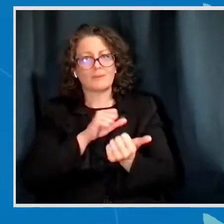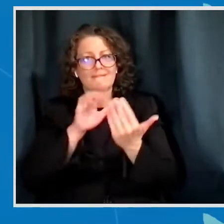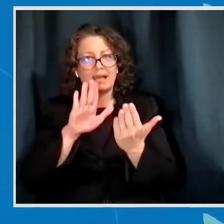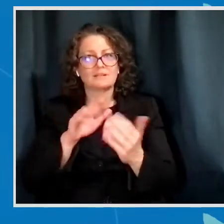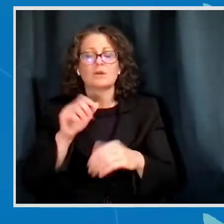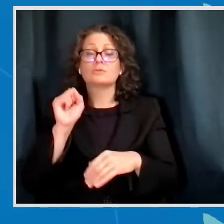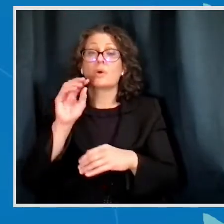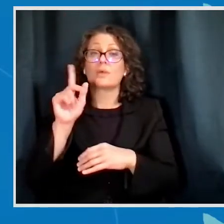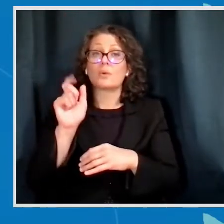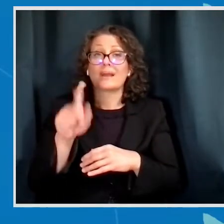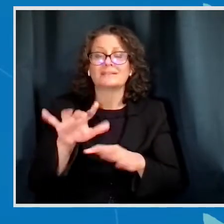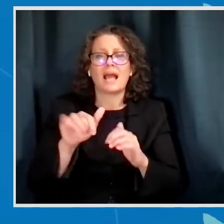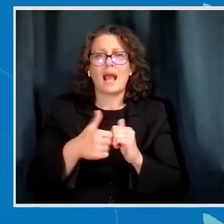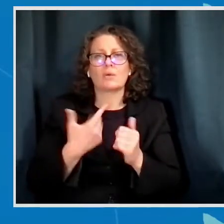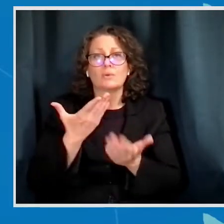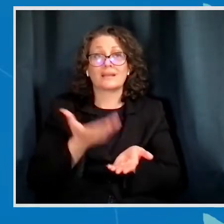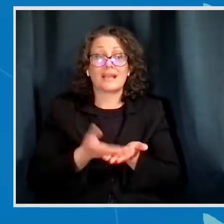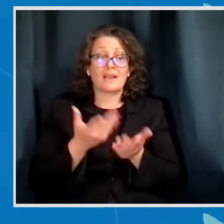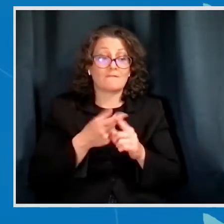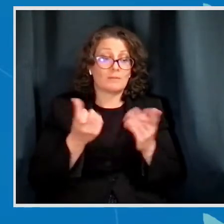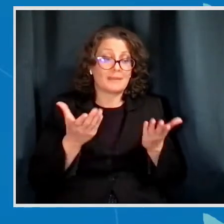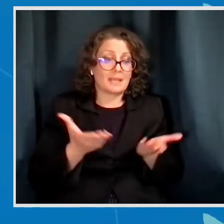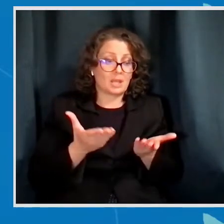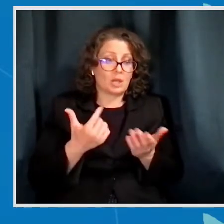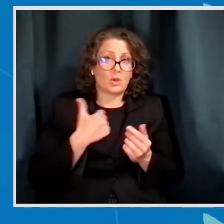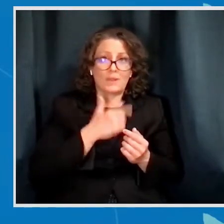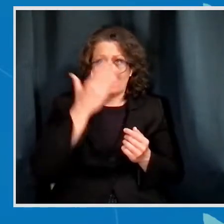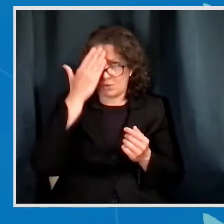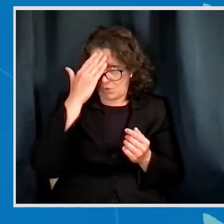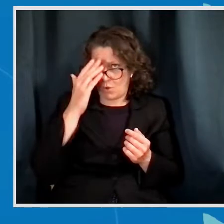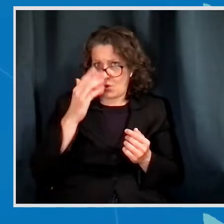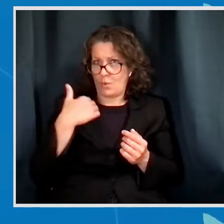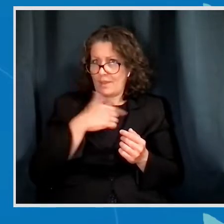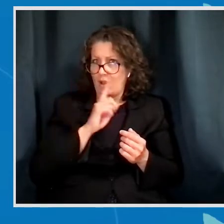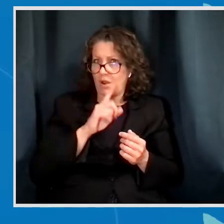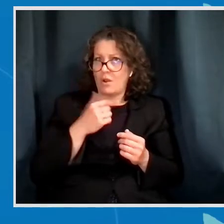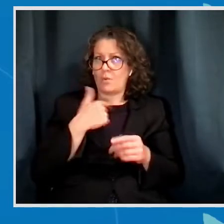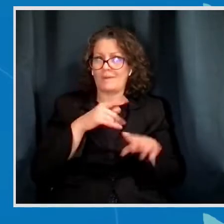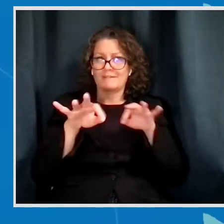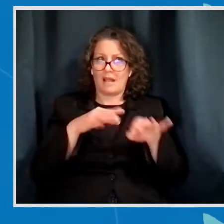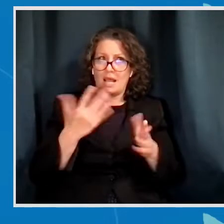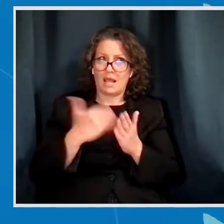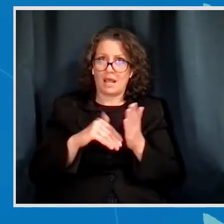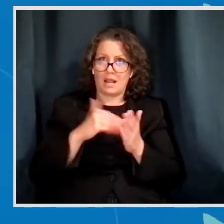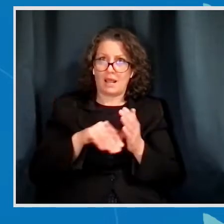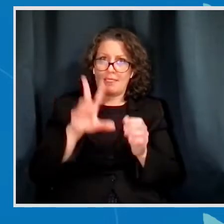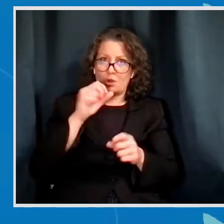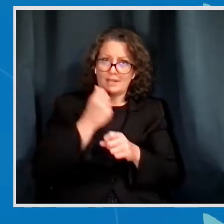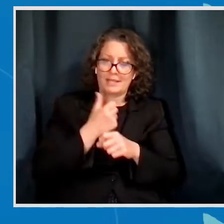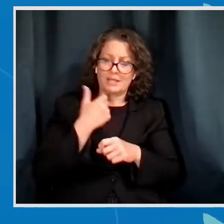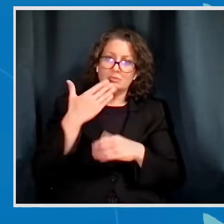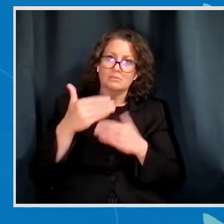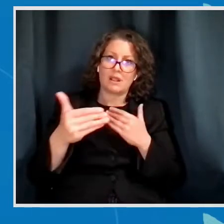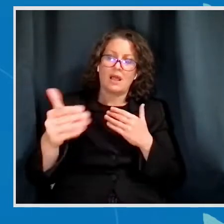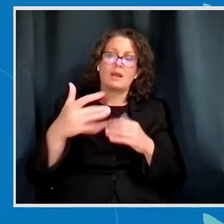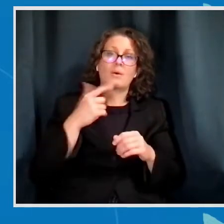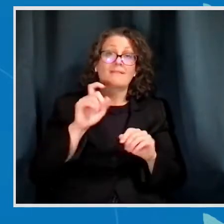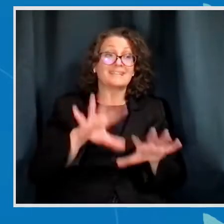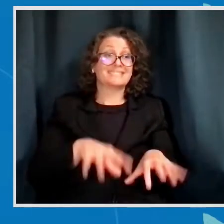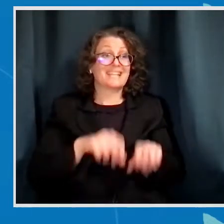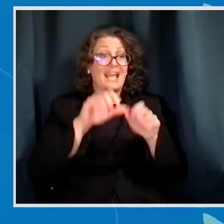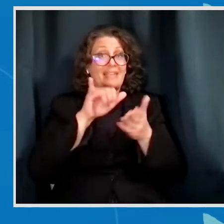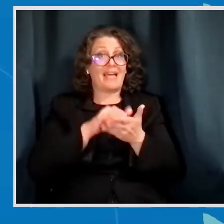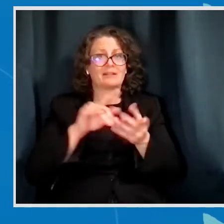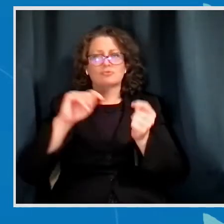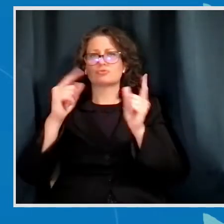get from here, where we know we are, we've defined it again and again for 30 years, we have to take that and translate it into